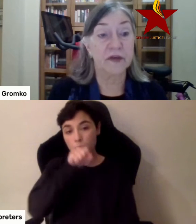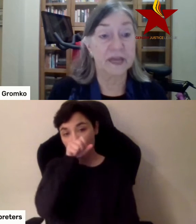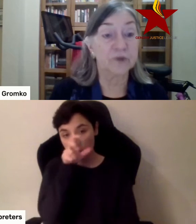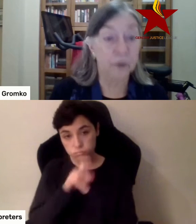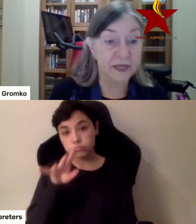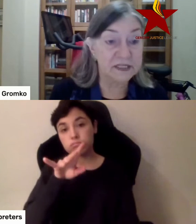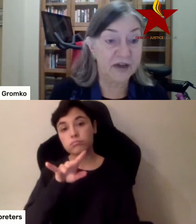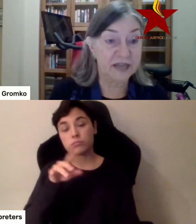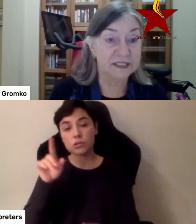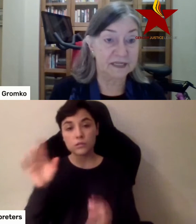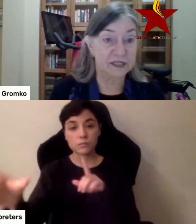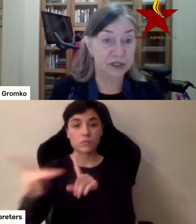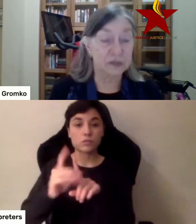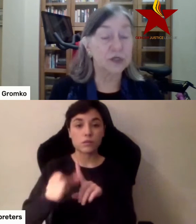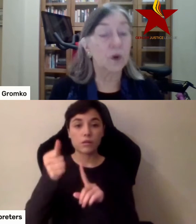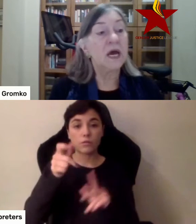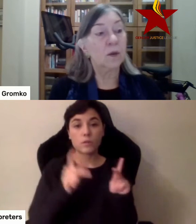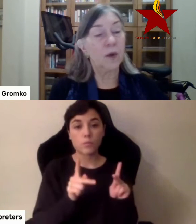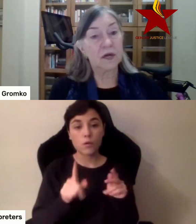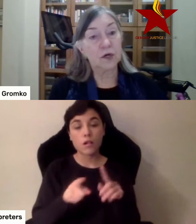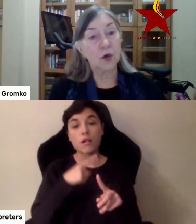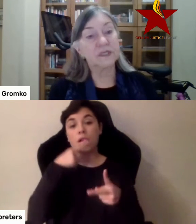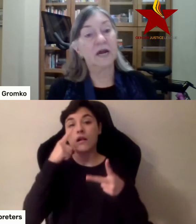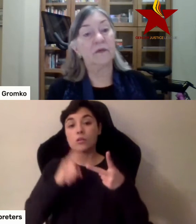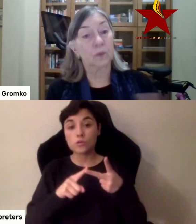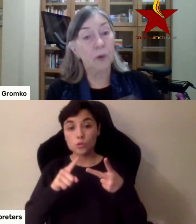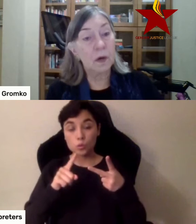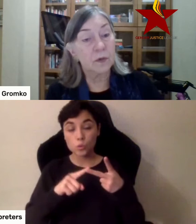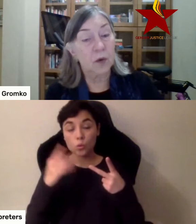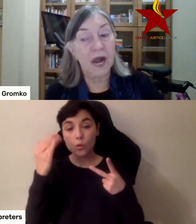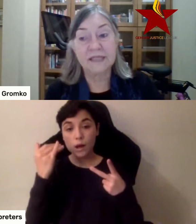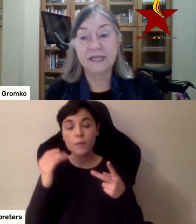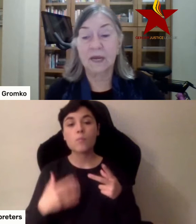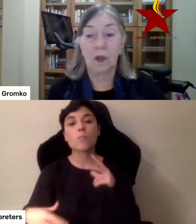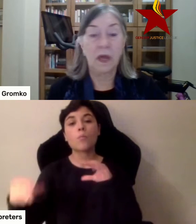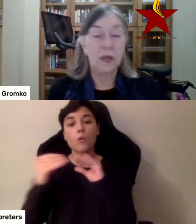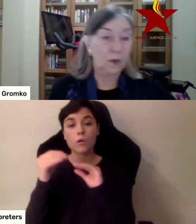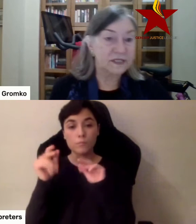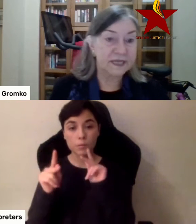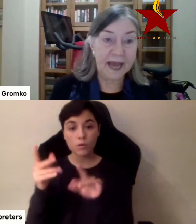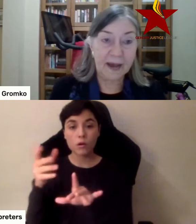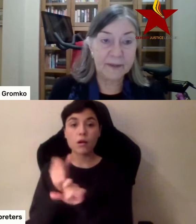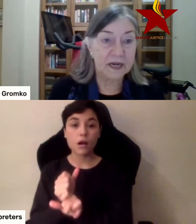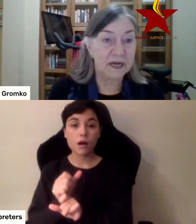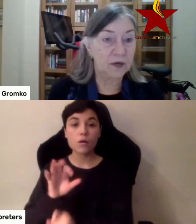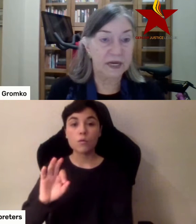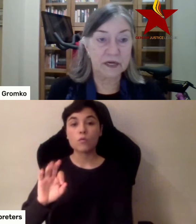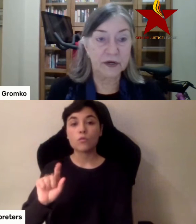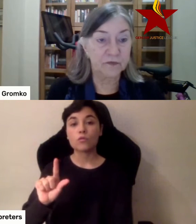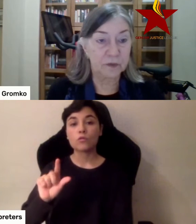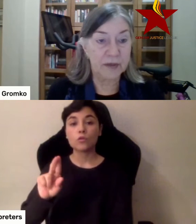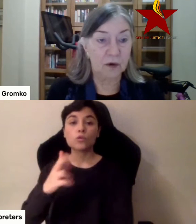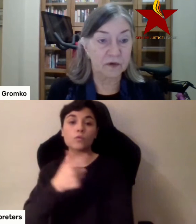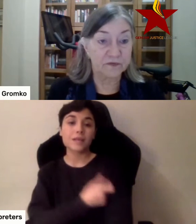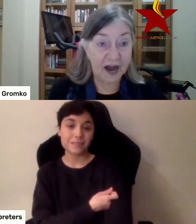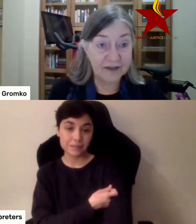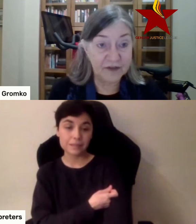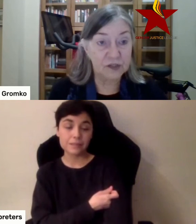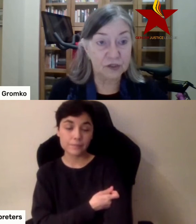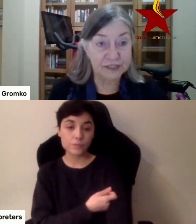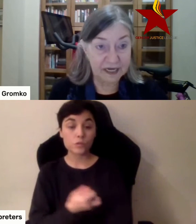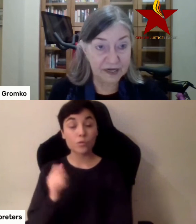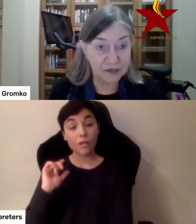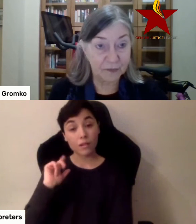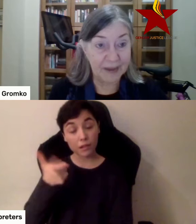who got the influenza vaccine this year. So when it goes down the road and we're asking, well, what's going to happen, a year from now or